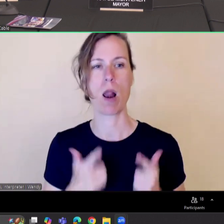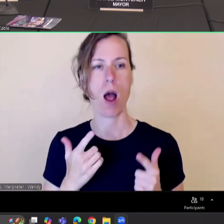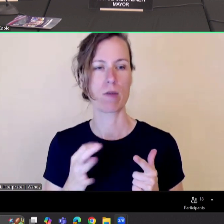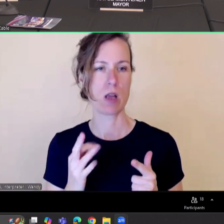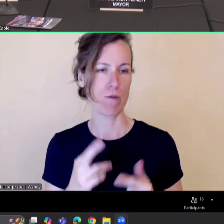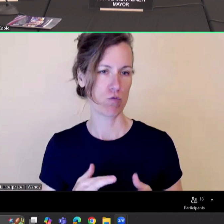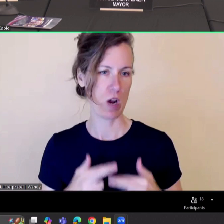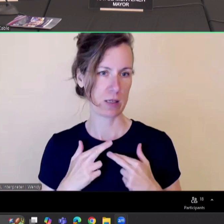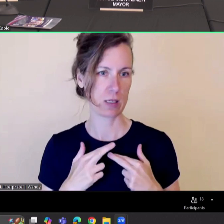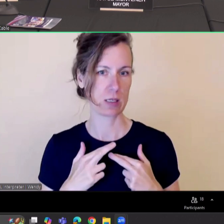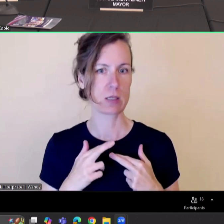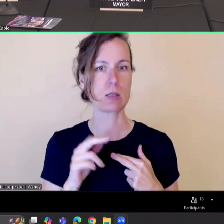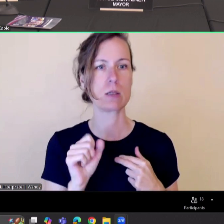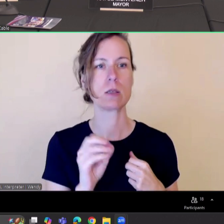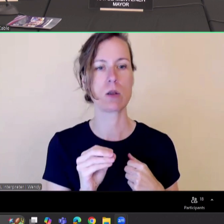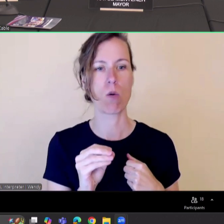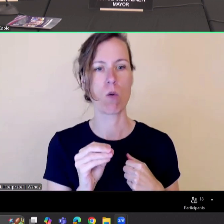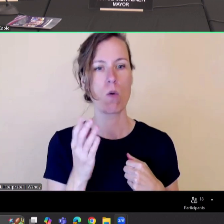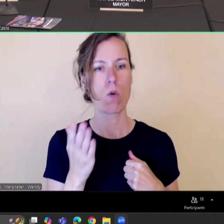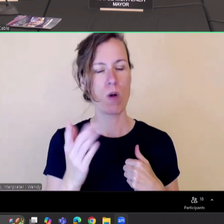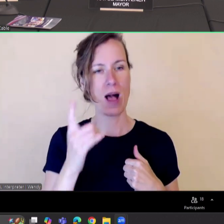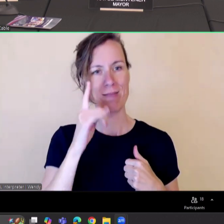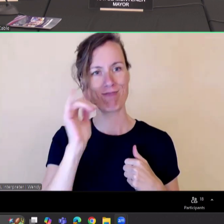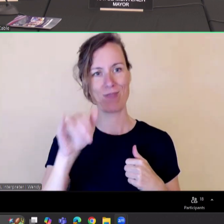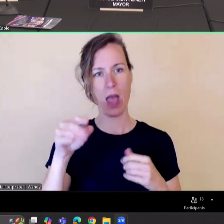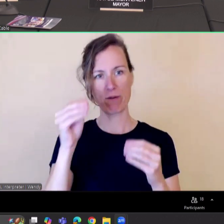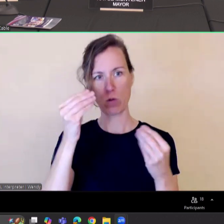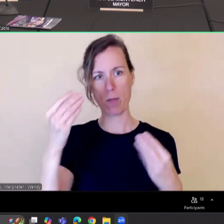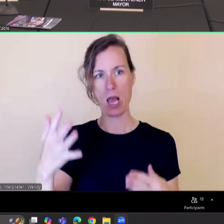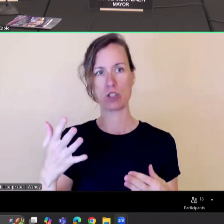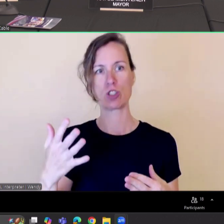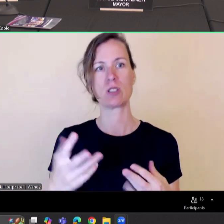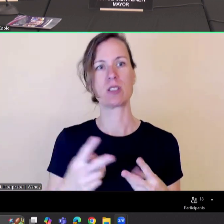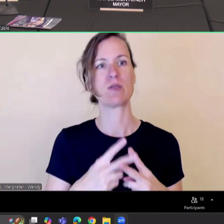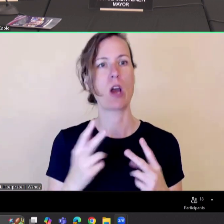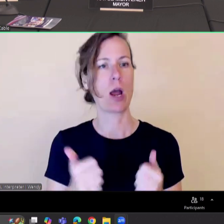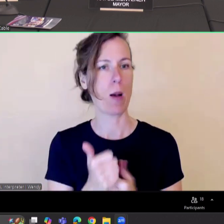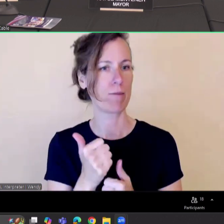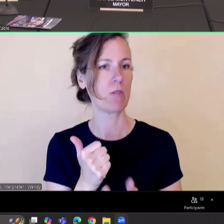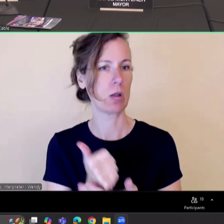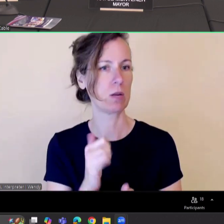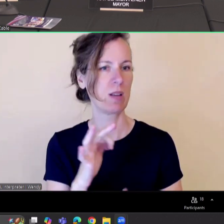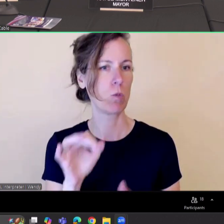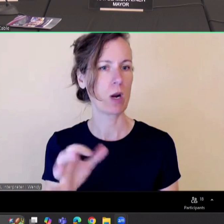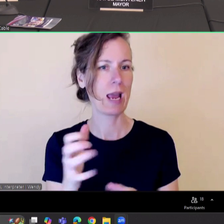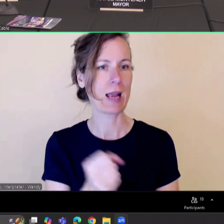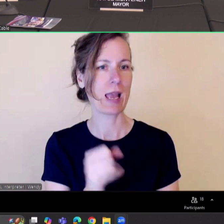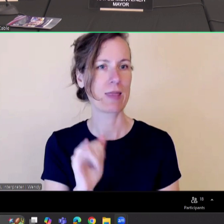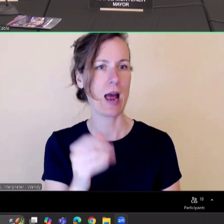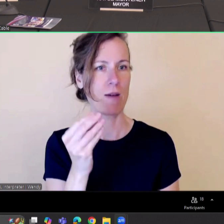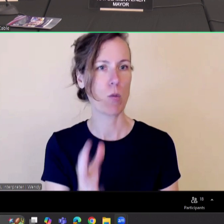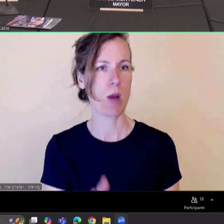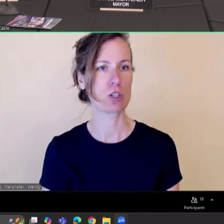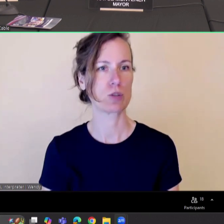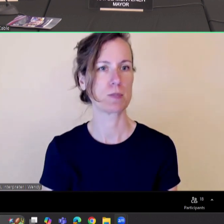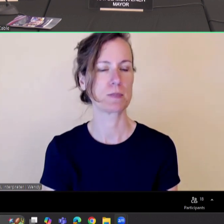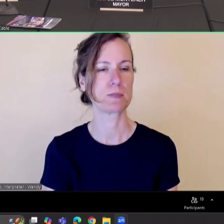So I think that information would be very helpful if we can get that.